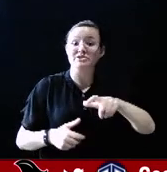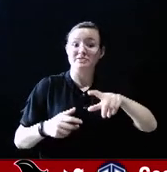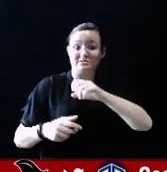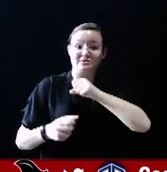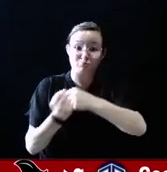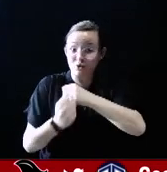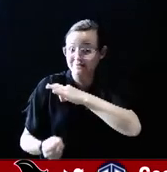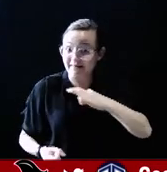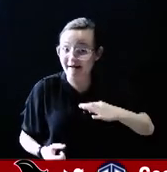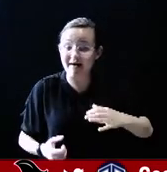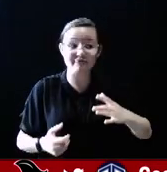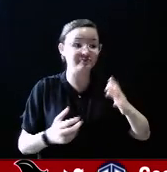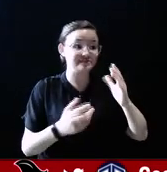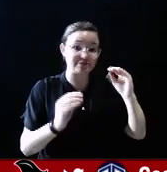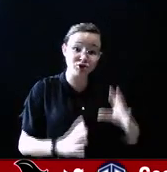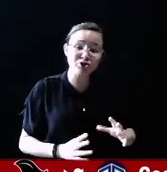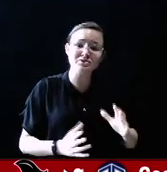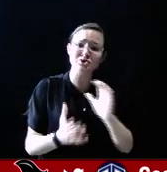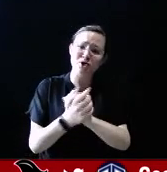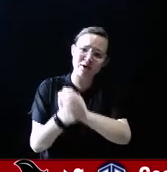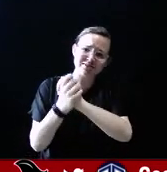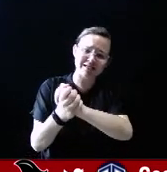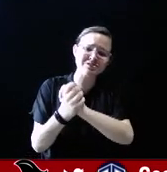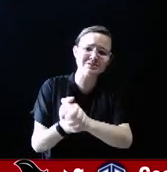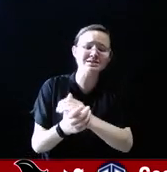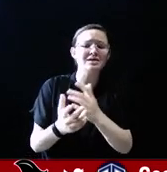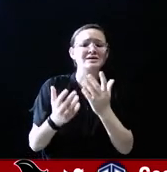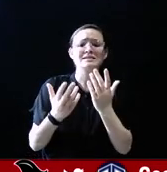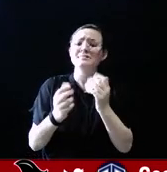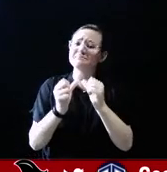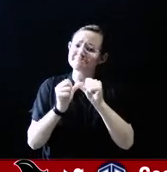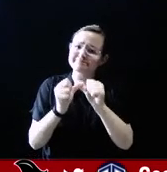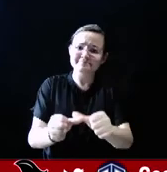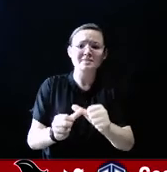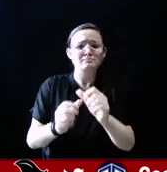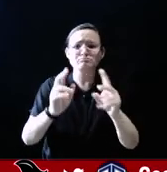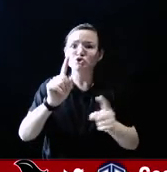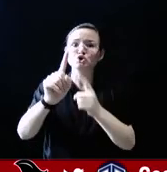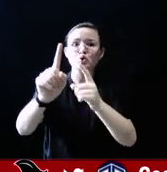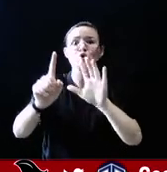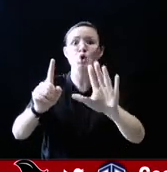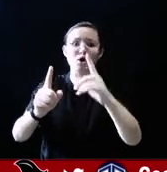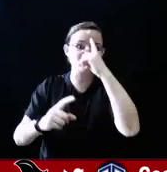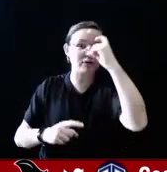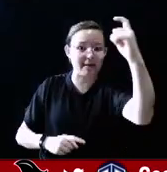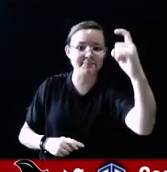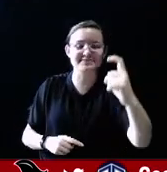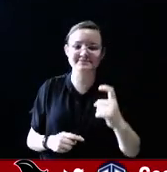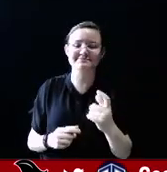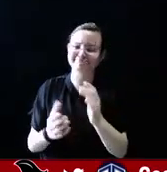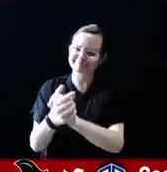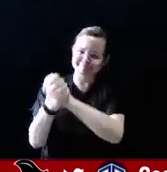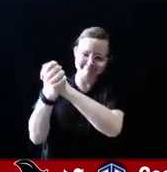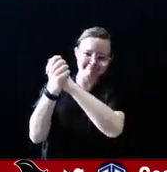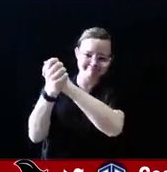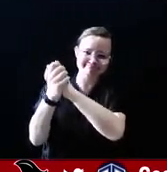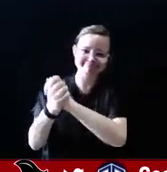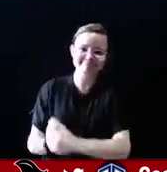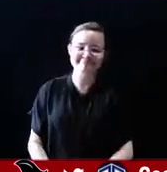staff, congratulations, and may you pursue your dreams and goals beyond today. Congratulations.